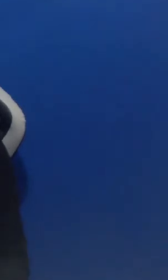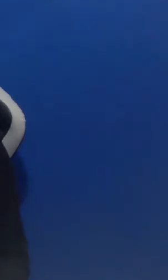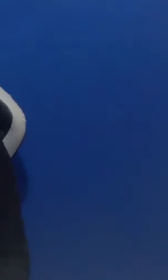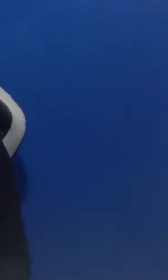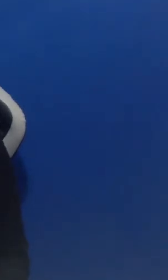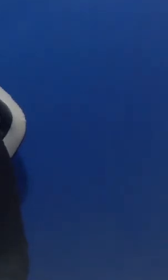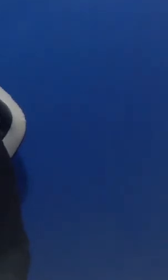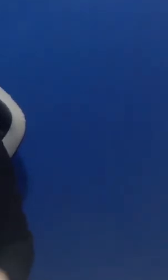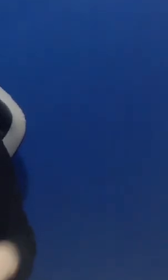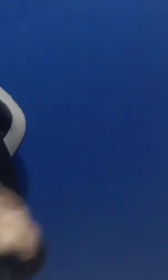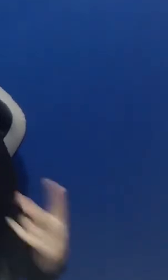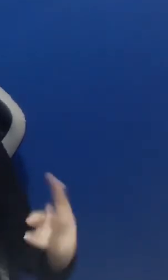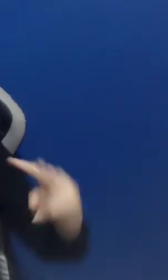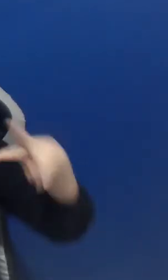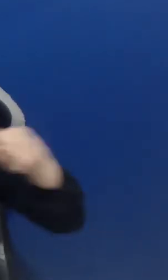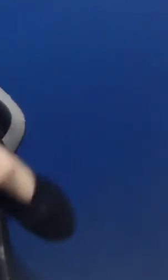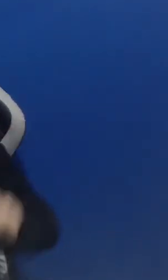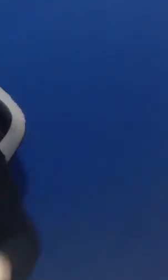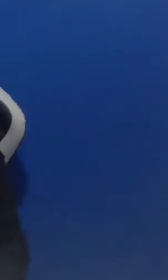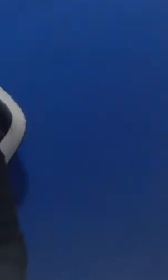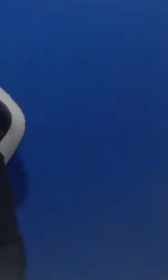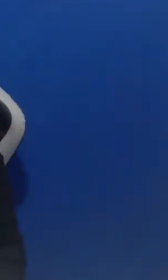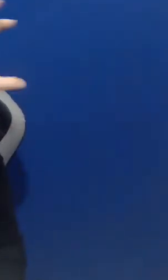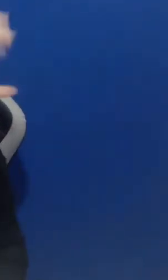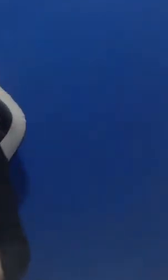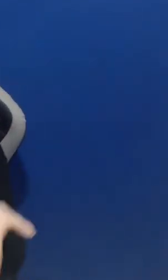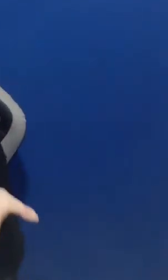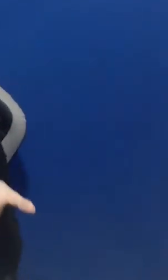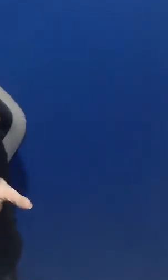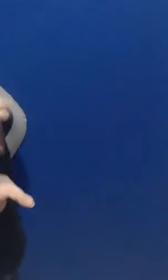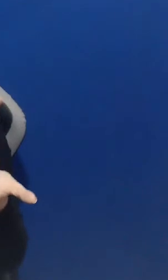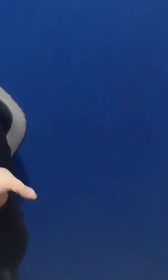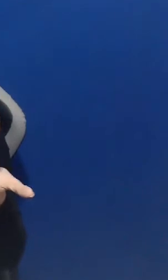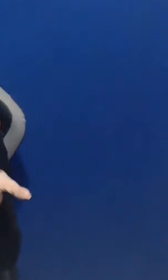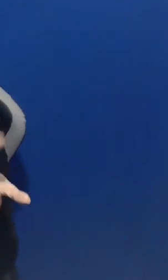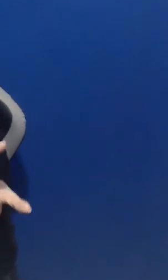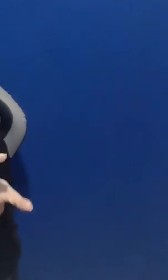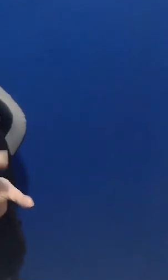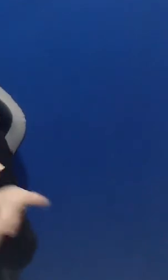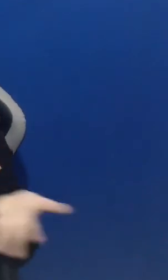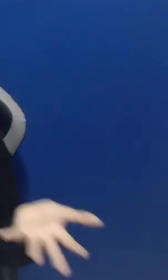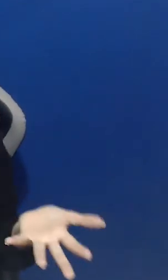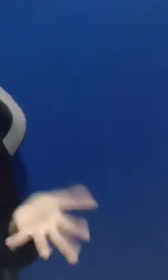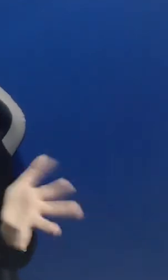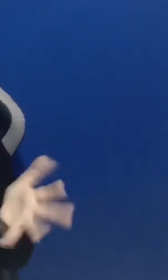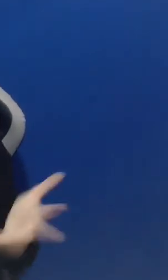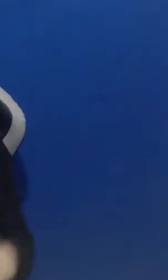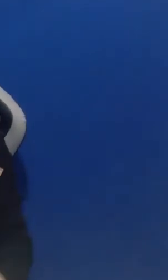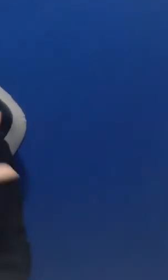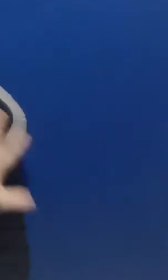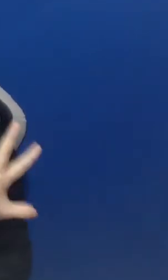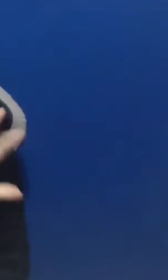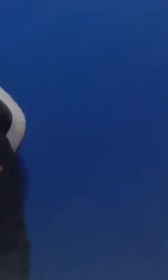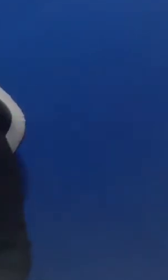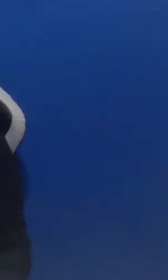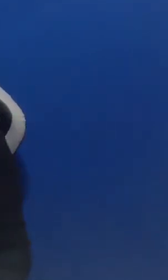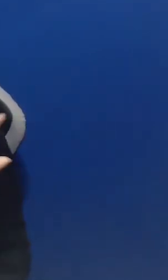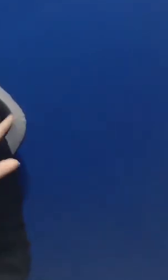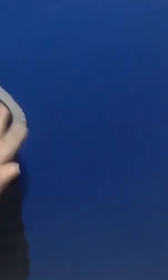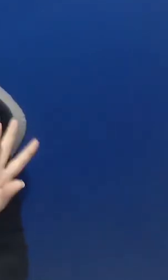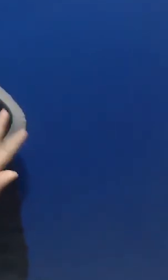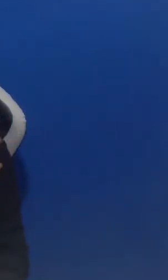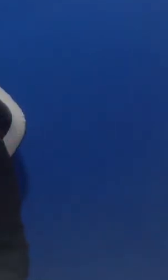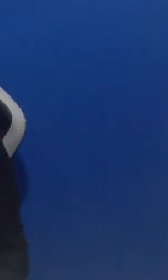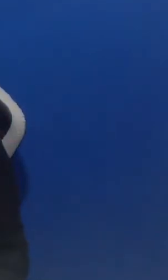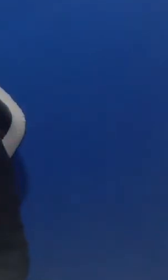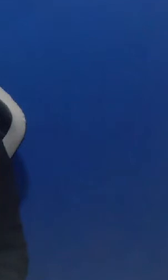is around 30%, 40%. And so it is a large part of our economic output that